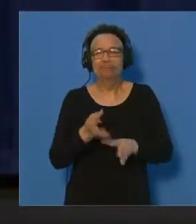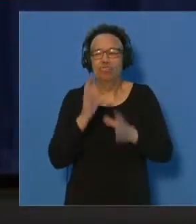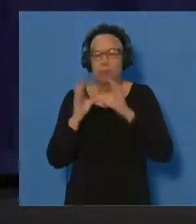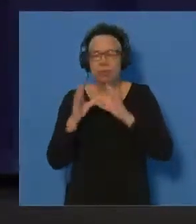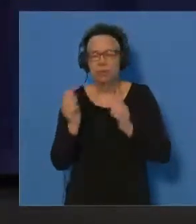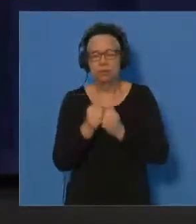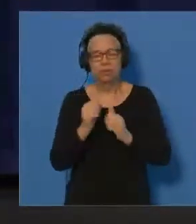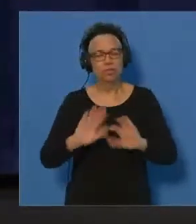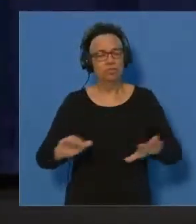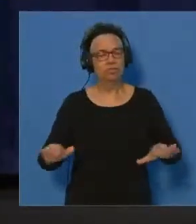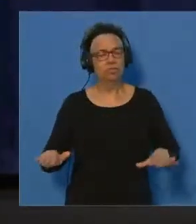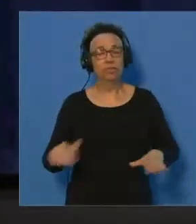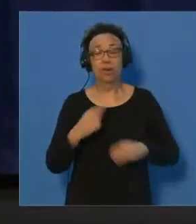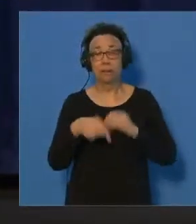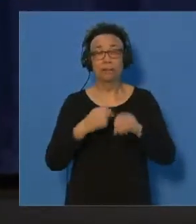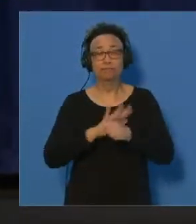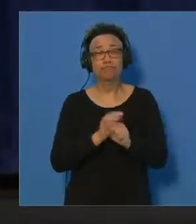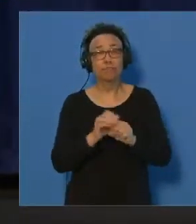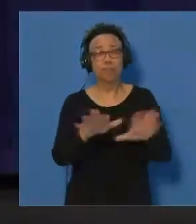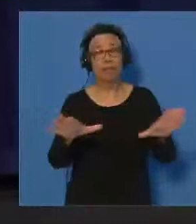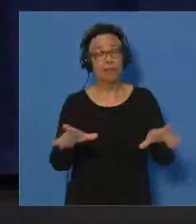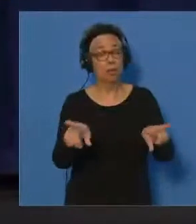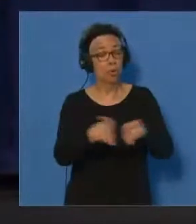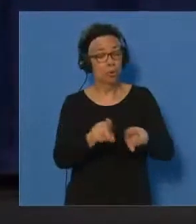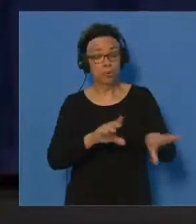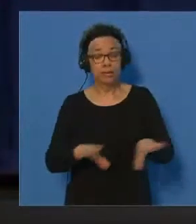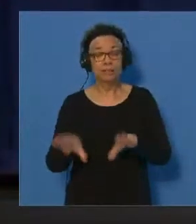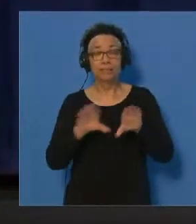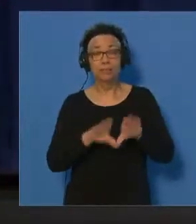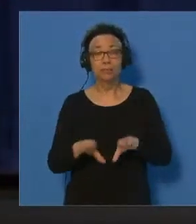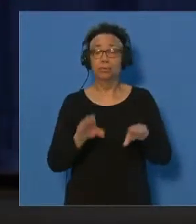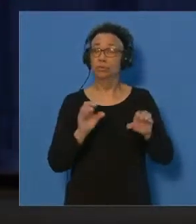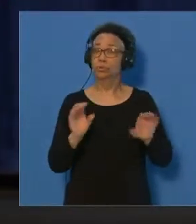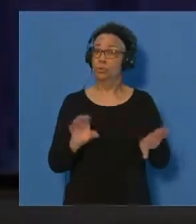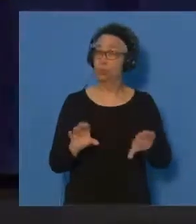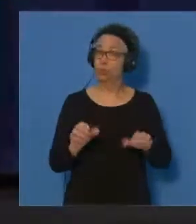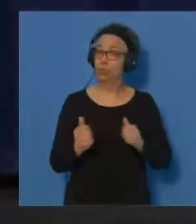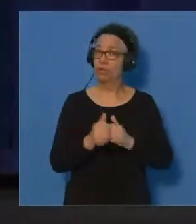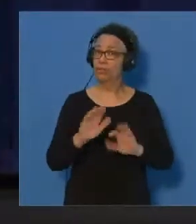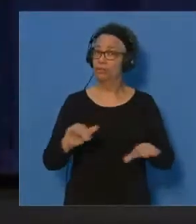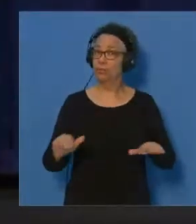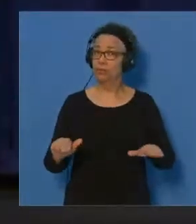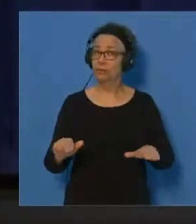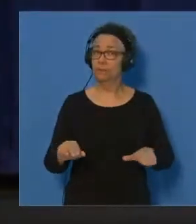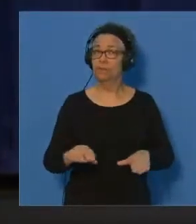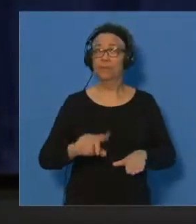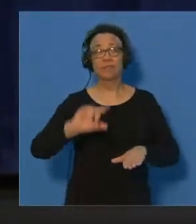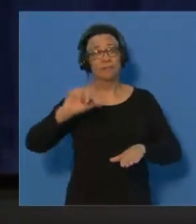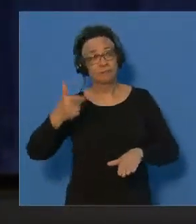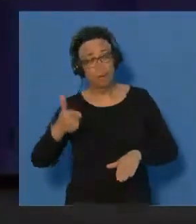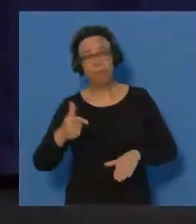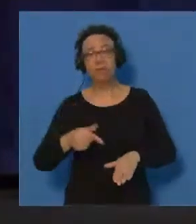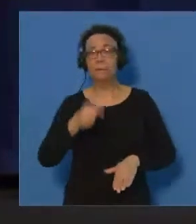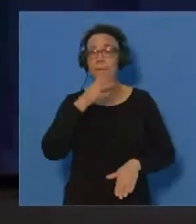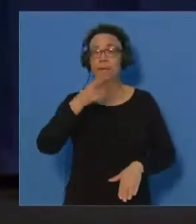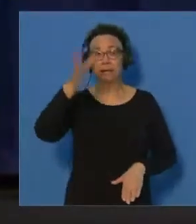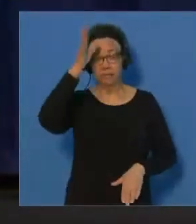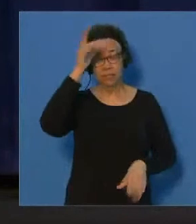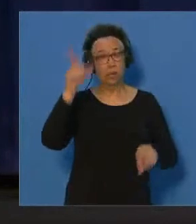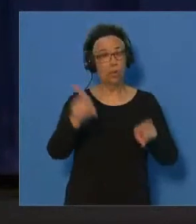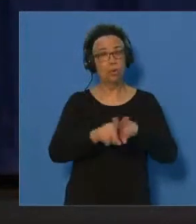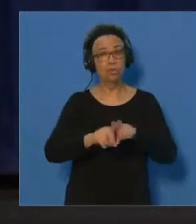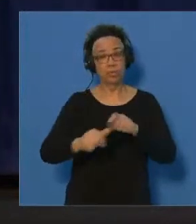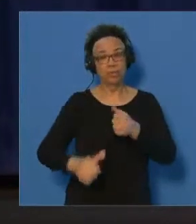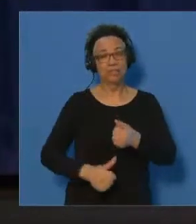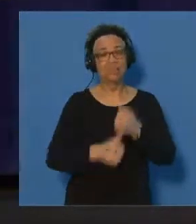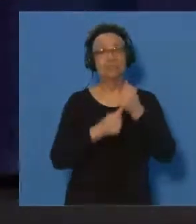to activities that they can do with their children. The Foster Parent Association is also gearing itself to assist foster parents who may